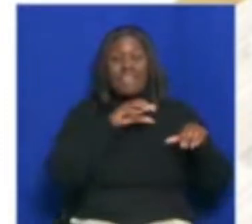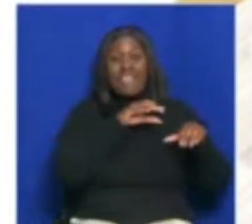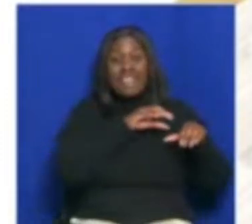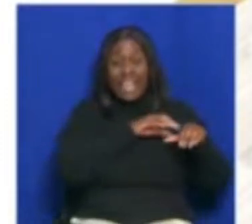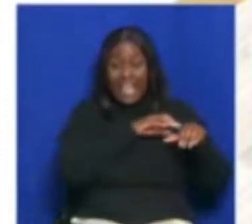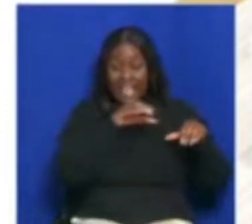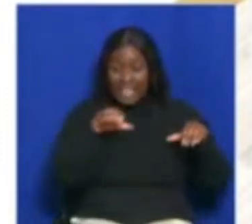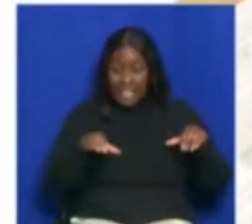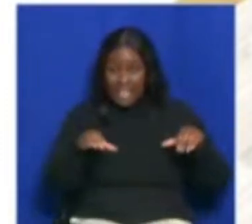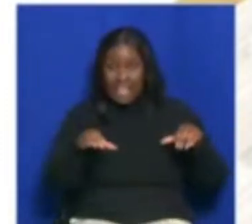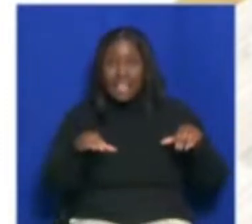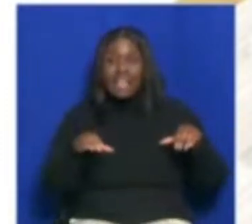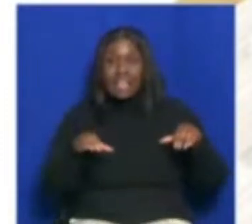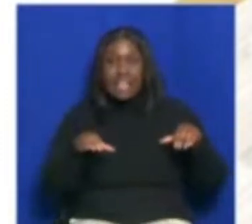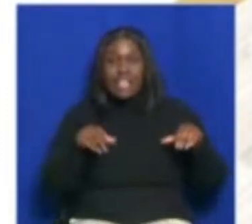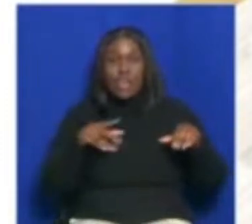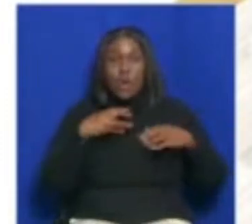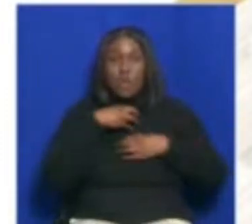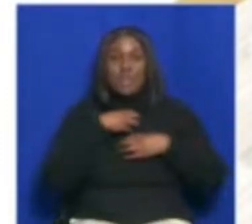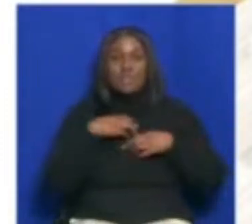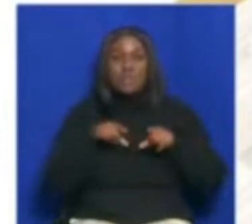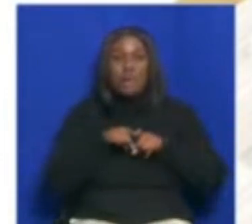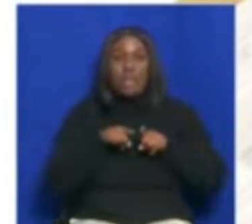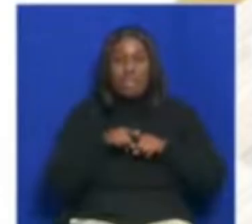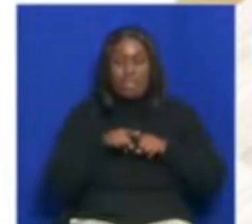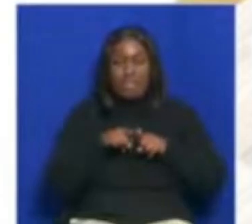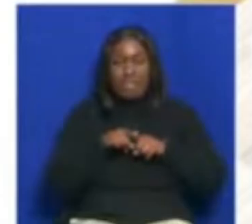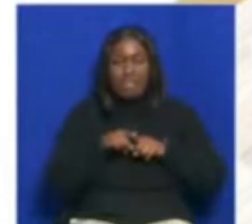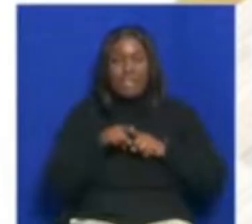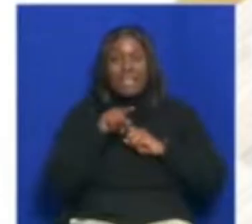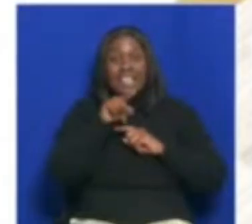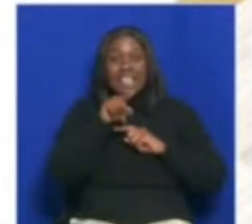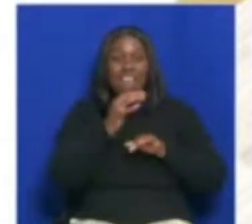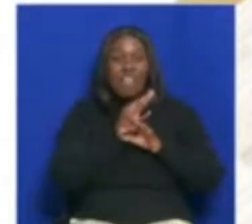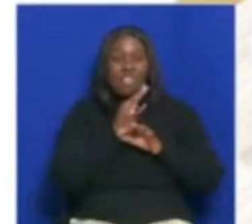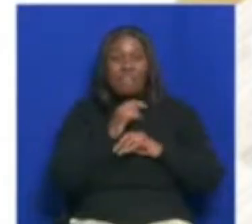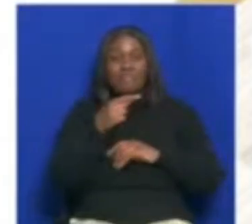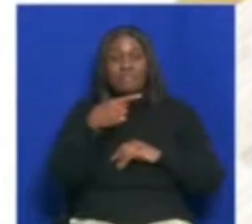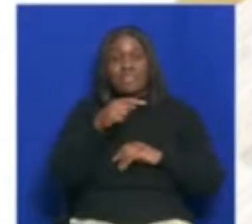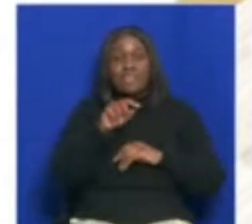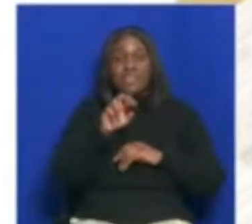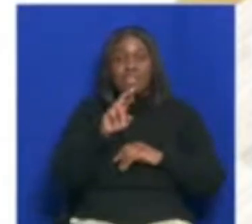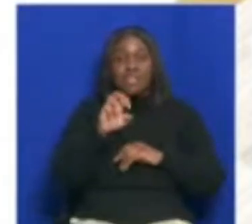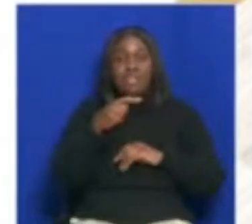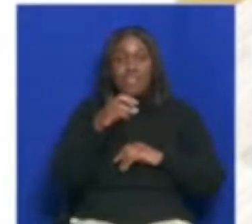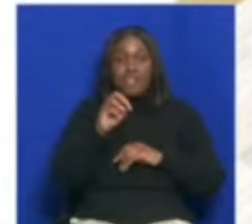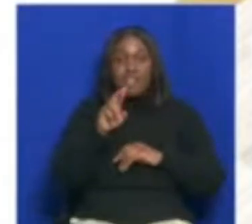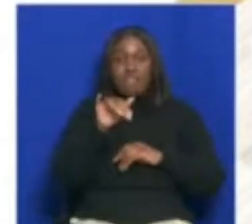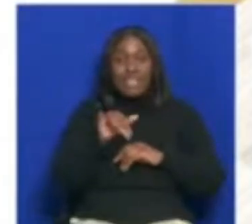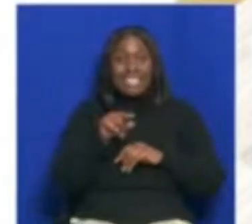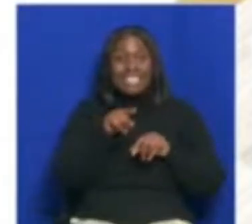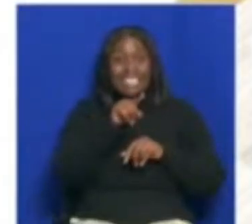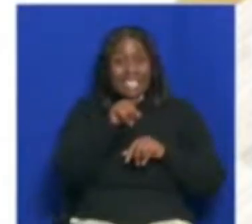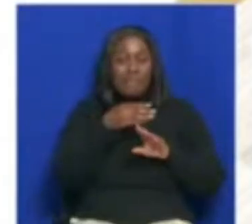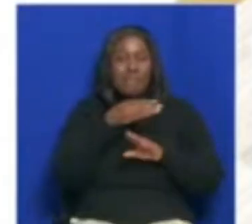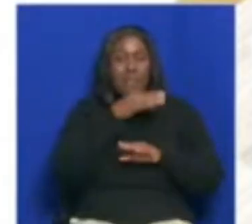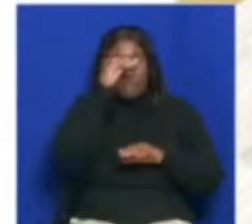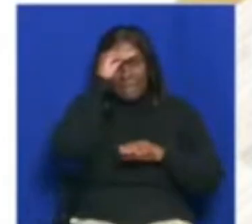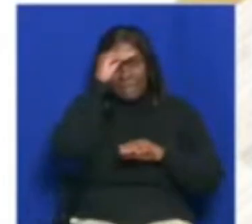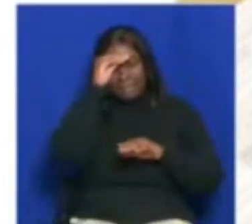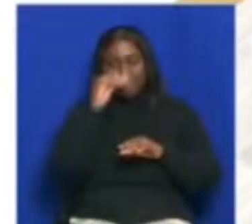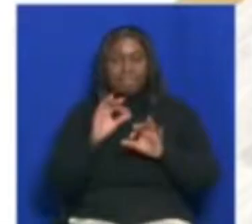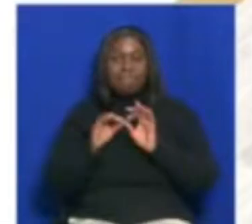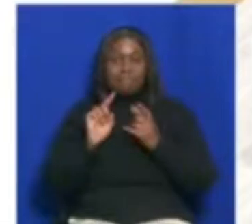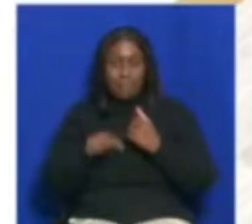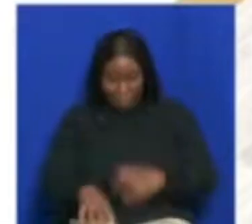lived. That's Mr. Gregory Loftus. He was a former SAPS member. And can